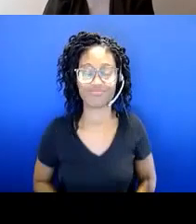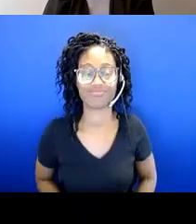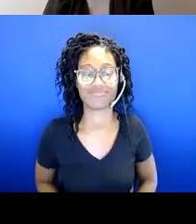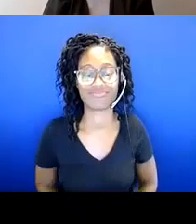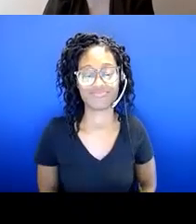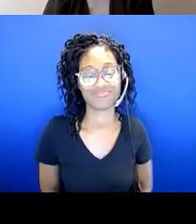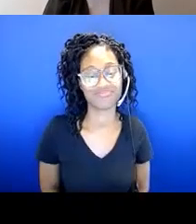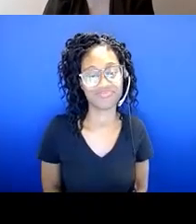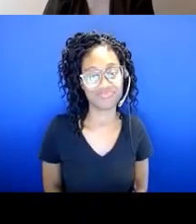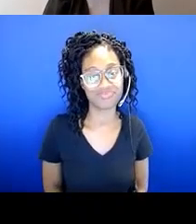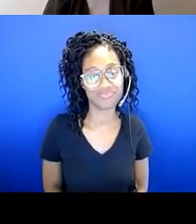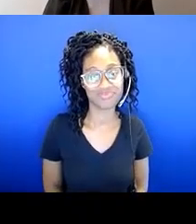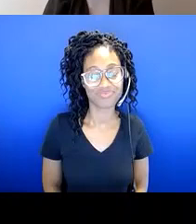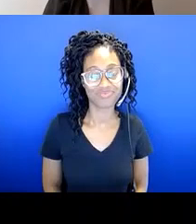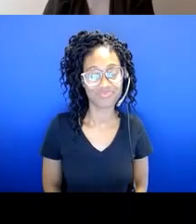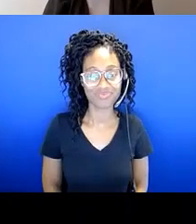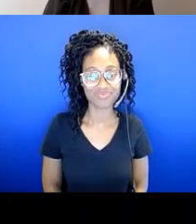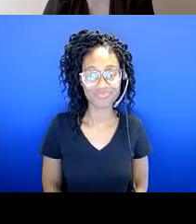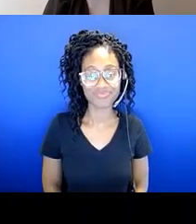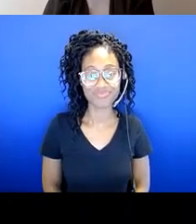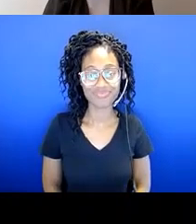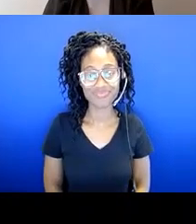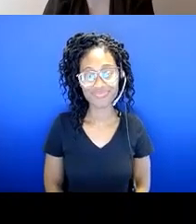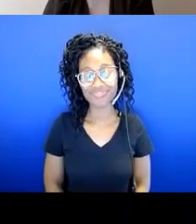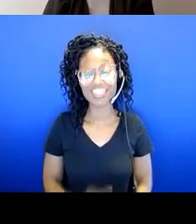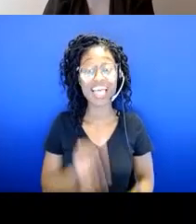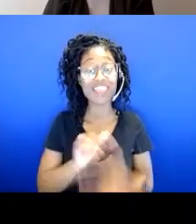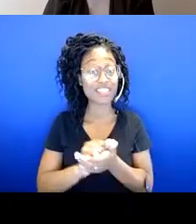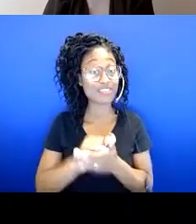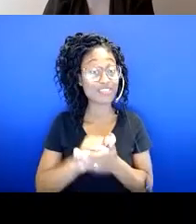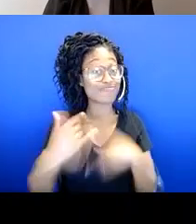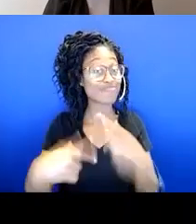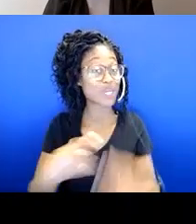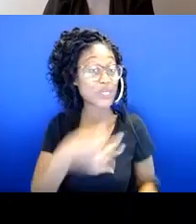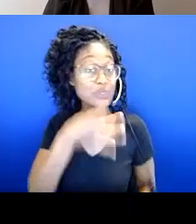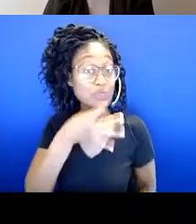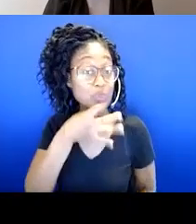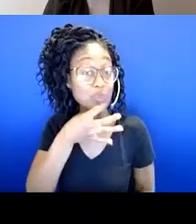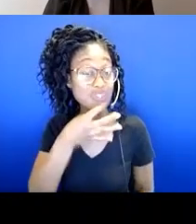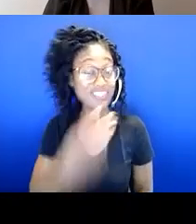So that is coming soon.